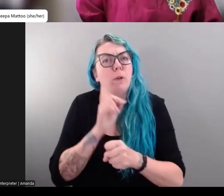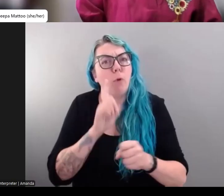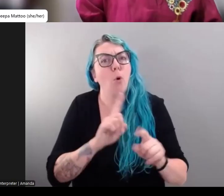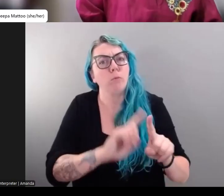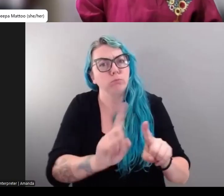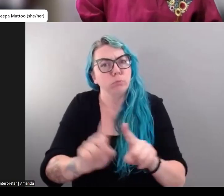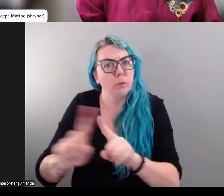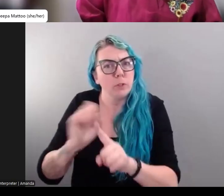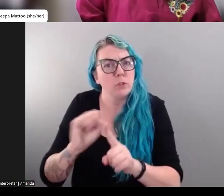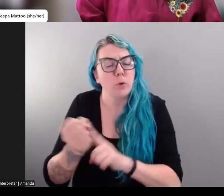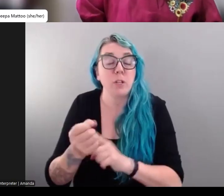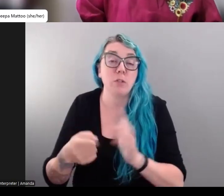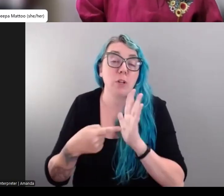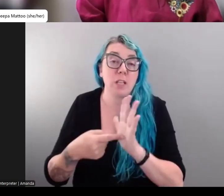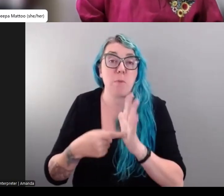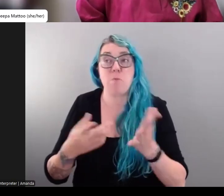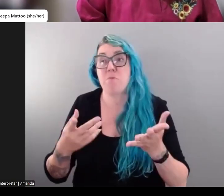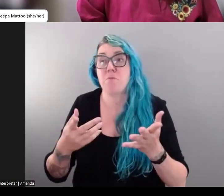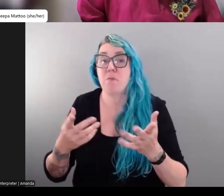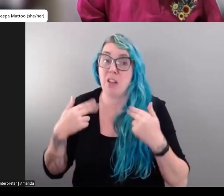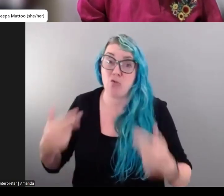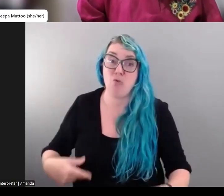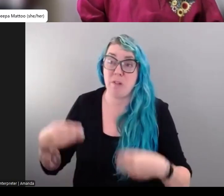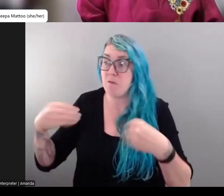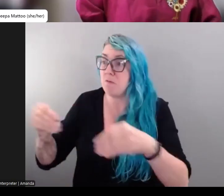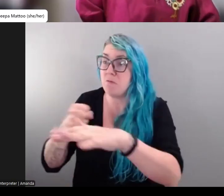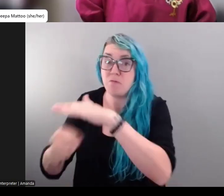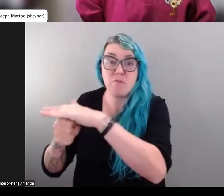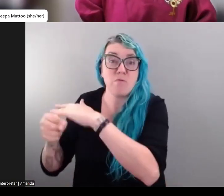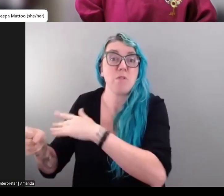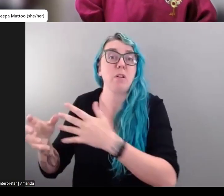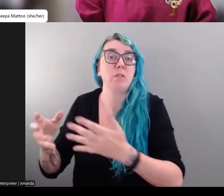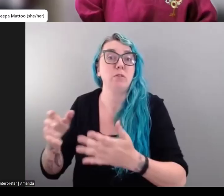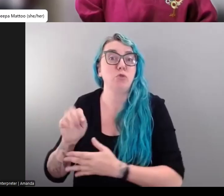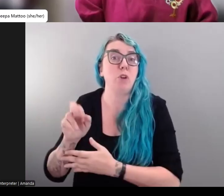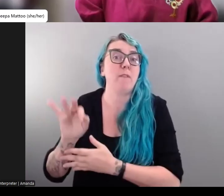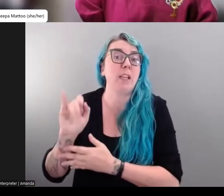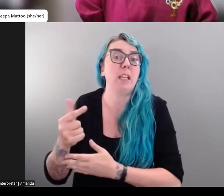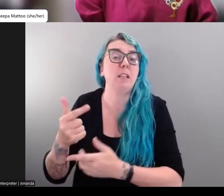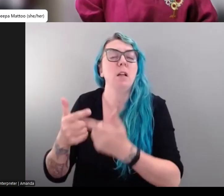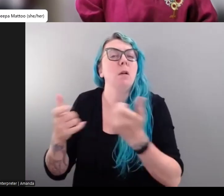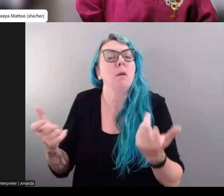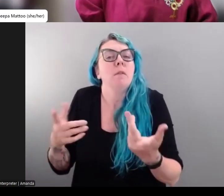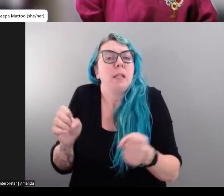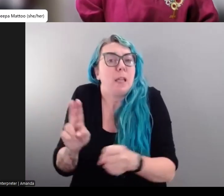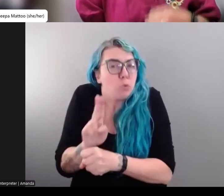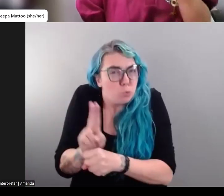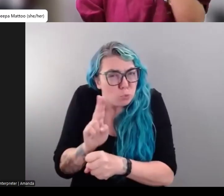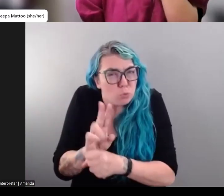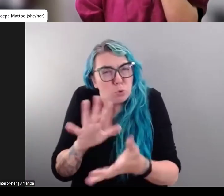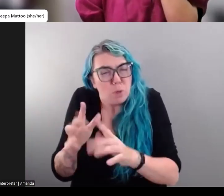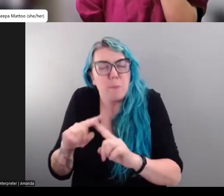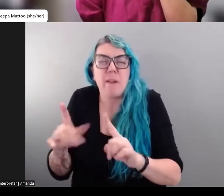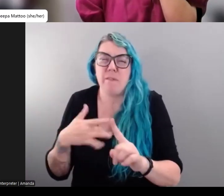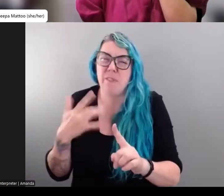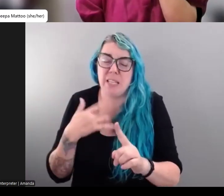there might be some additional questions that might be needed to be asked, which are not right now included. Right. Right.